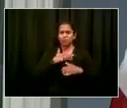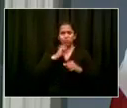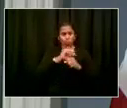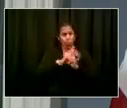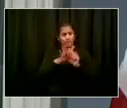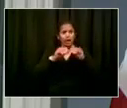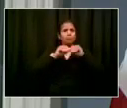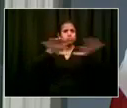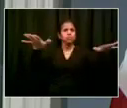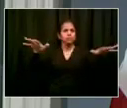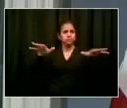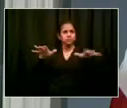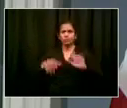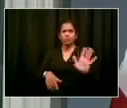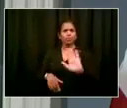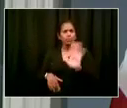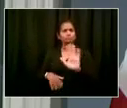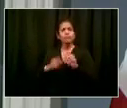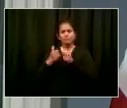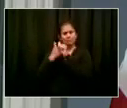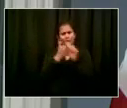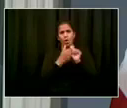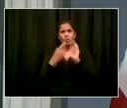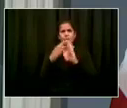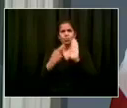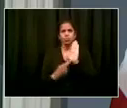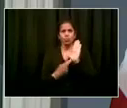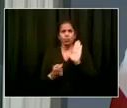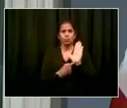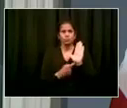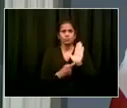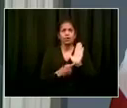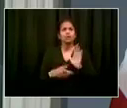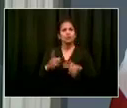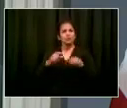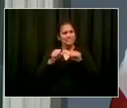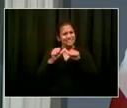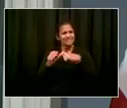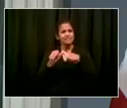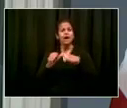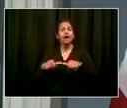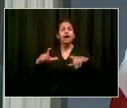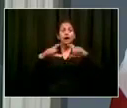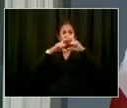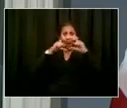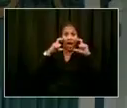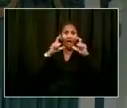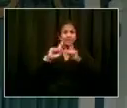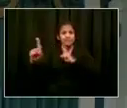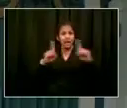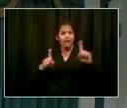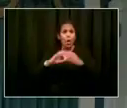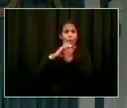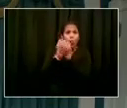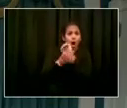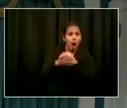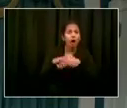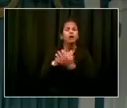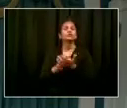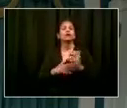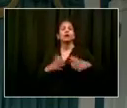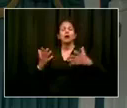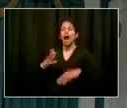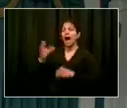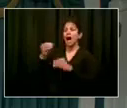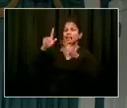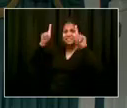washing, getting tested, and staying home if you're ill. Thank you, Mr. Mayor. Thank you so much,